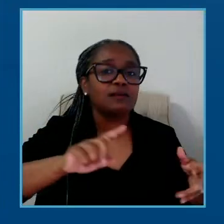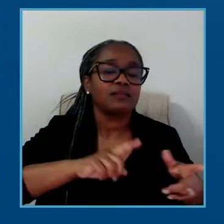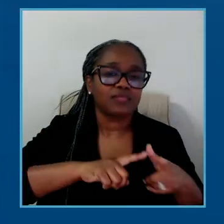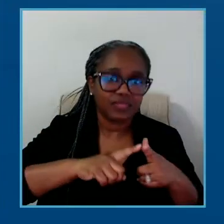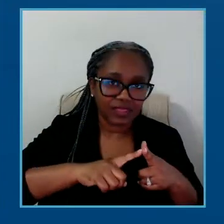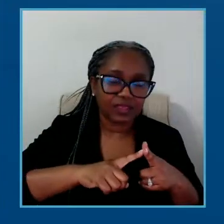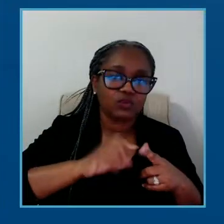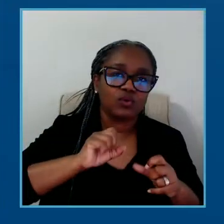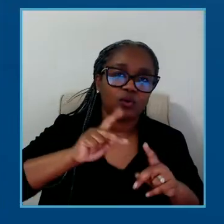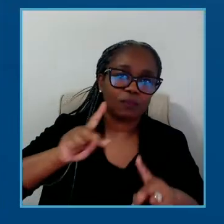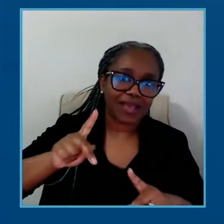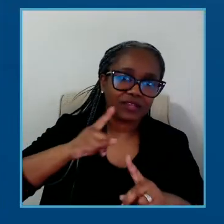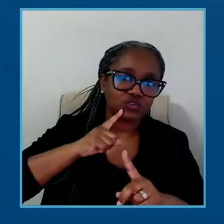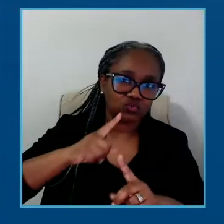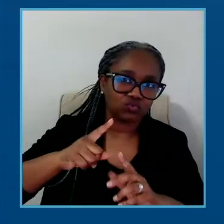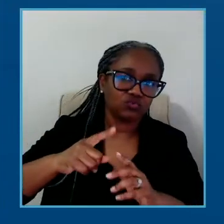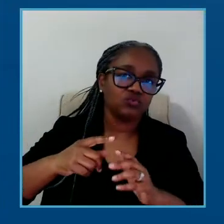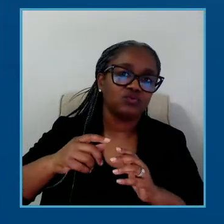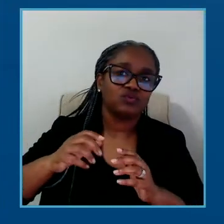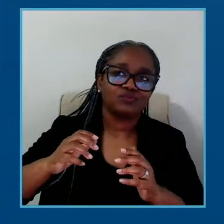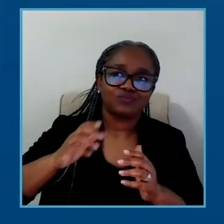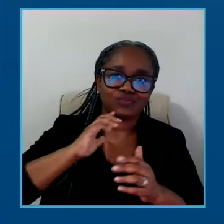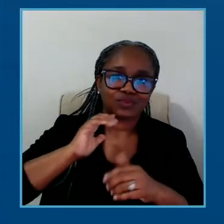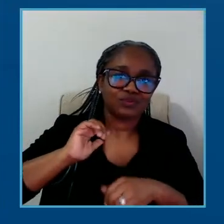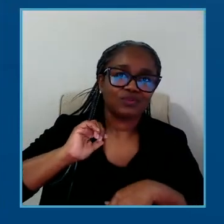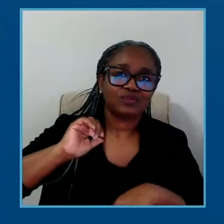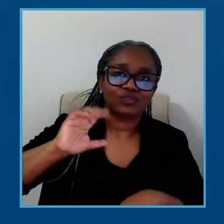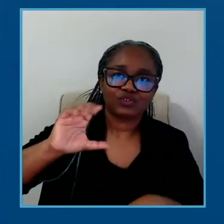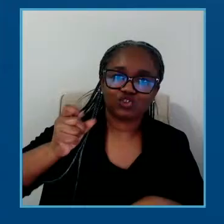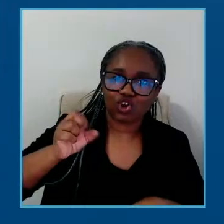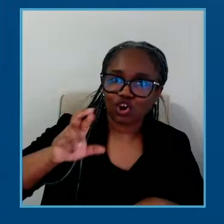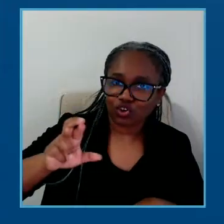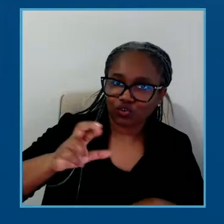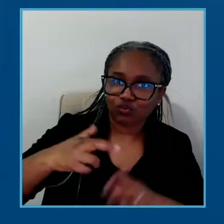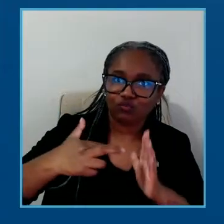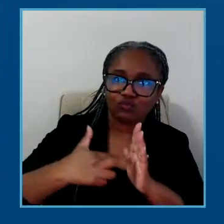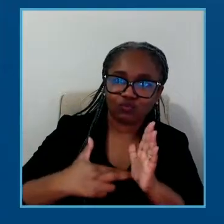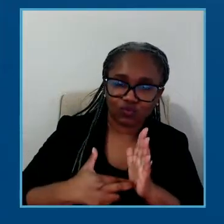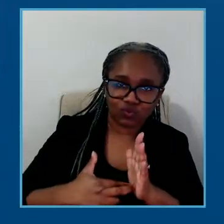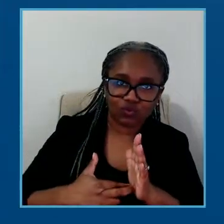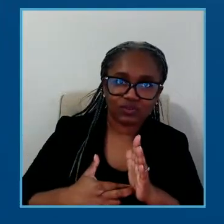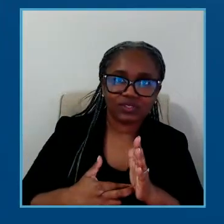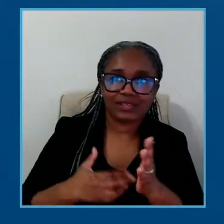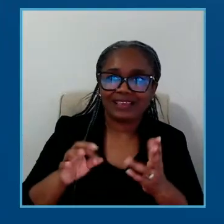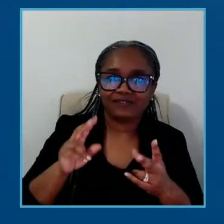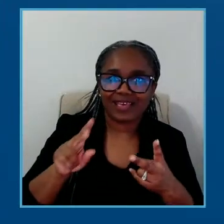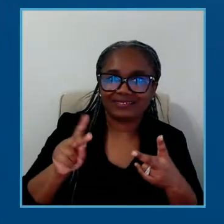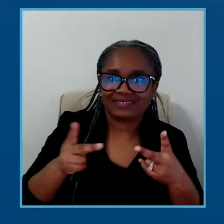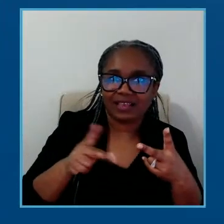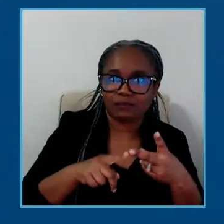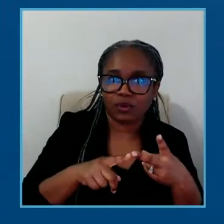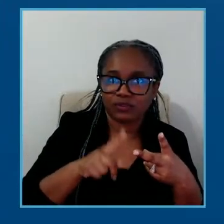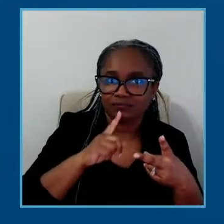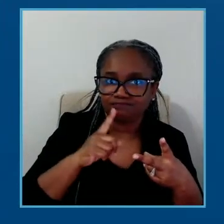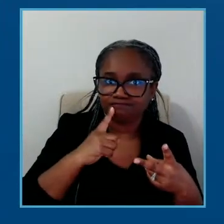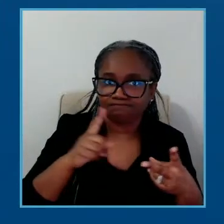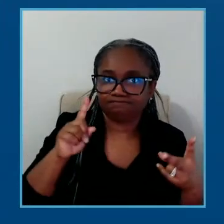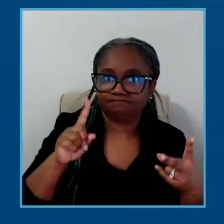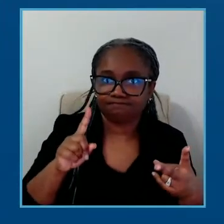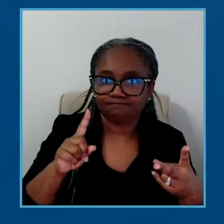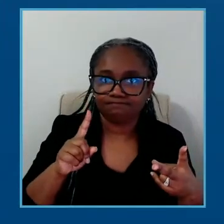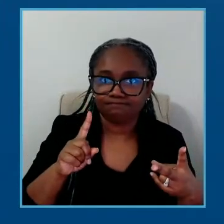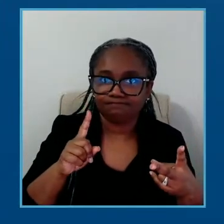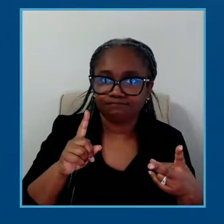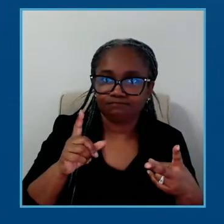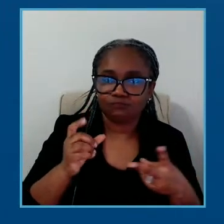gender parity would be breached if that second person were declared elected. So there's no election for the second seat, much as if the